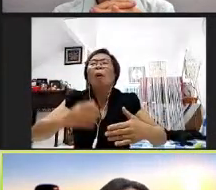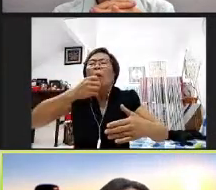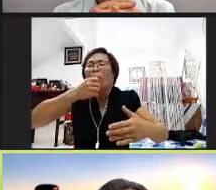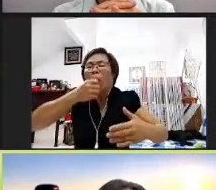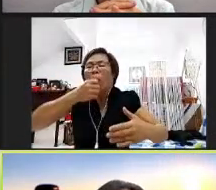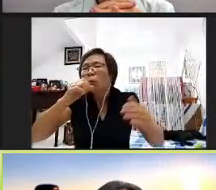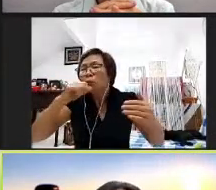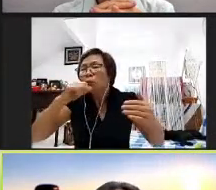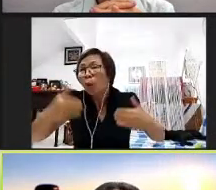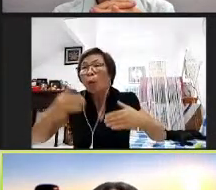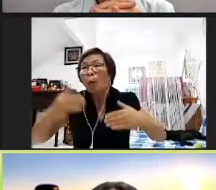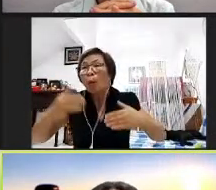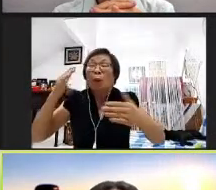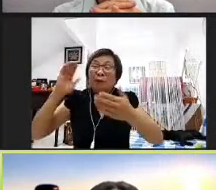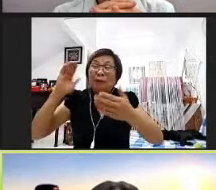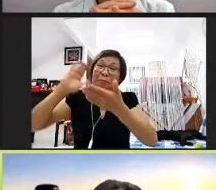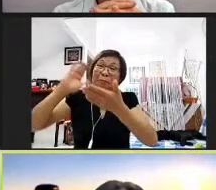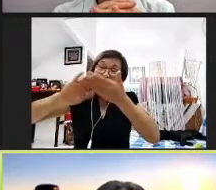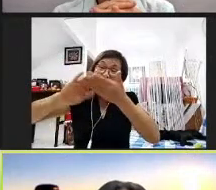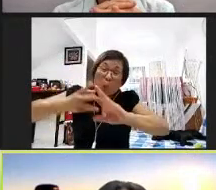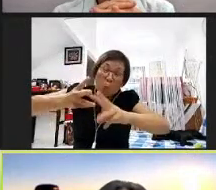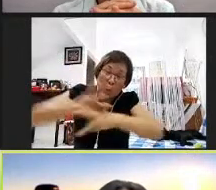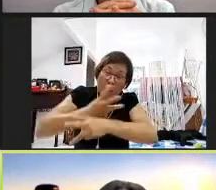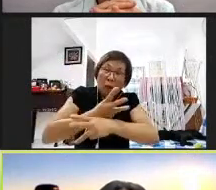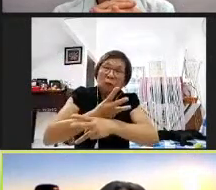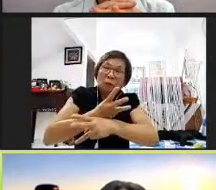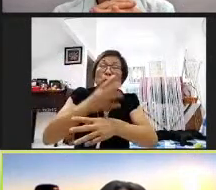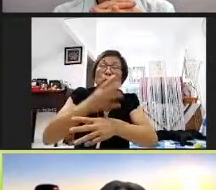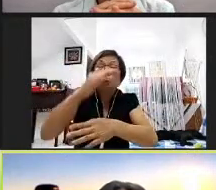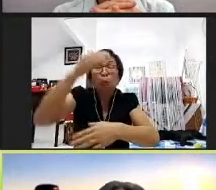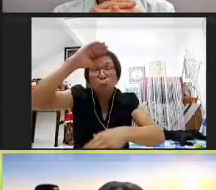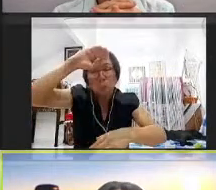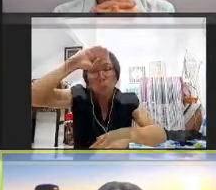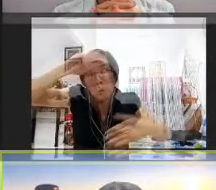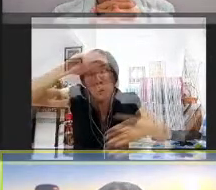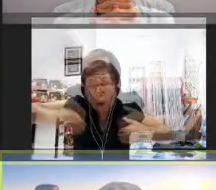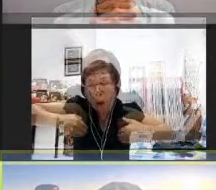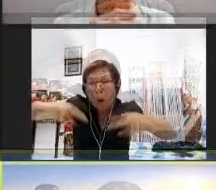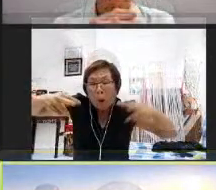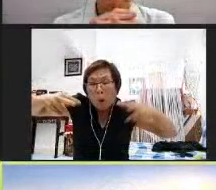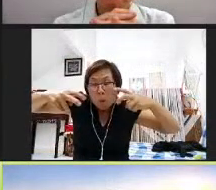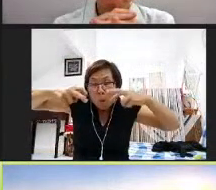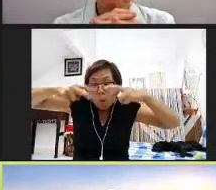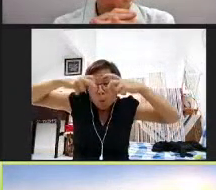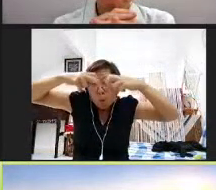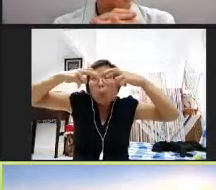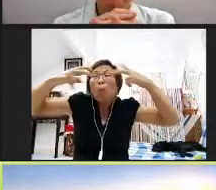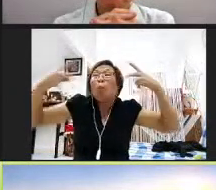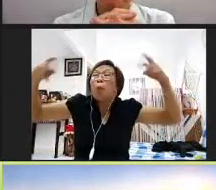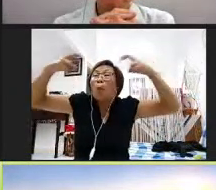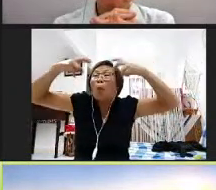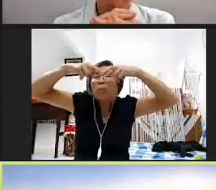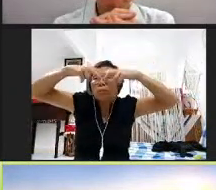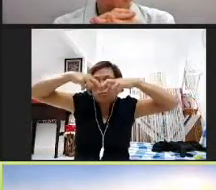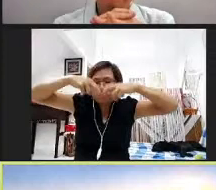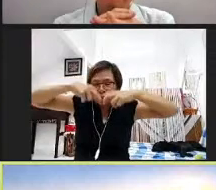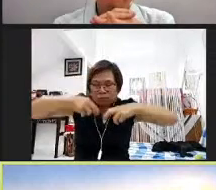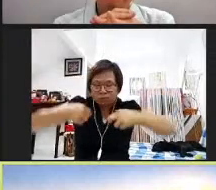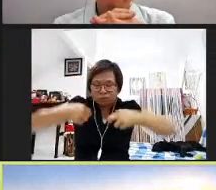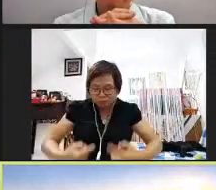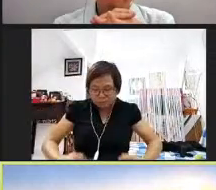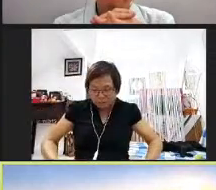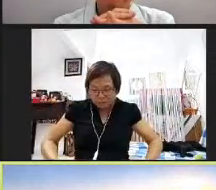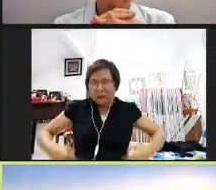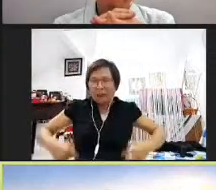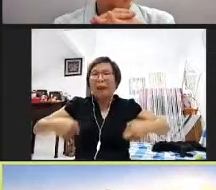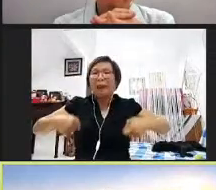more severe, we call that symptomatic pneumonia, where the virus has traveled down to the lung.